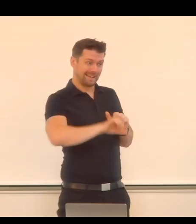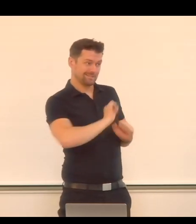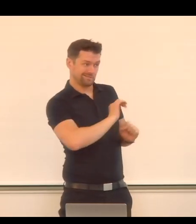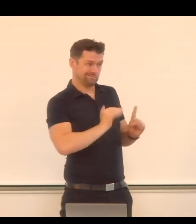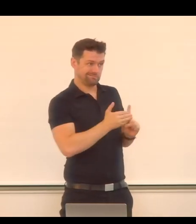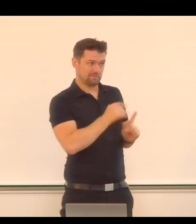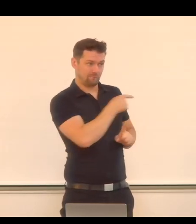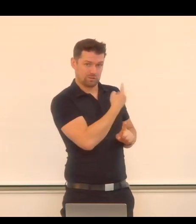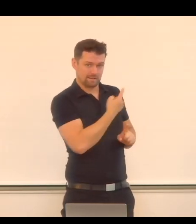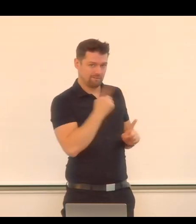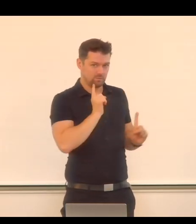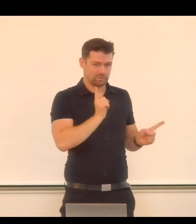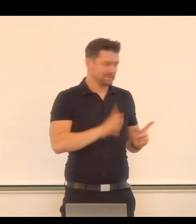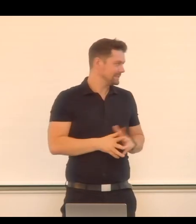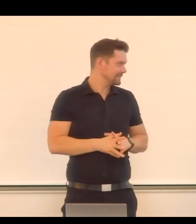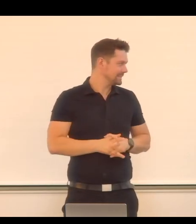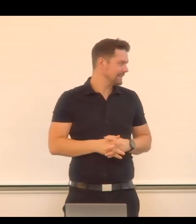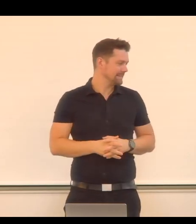outer space yourself?